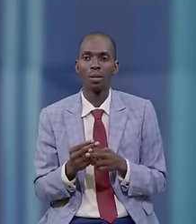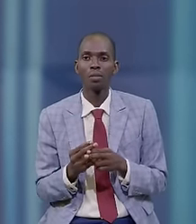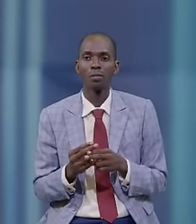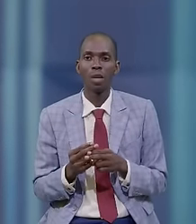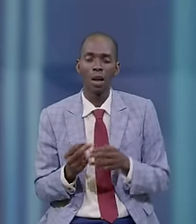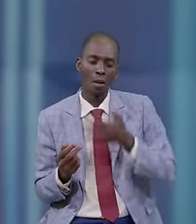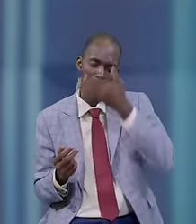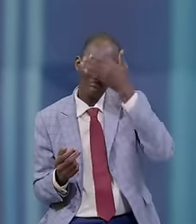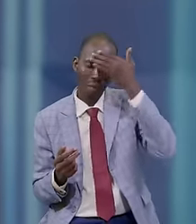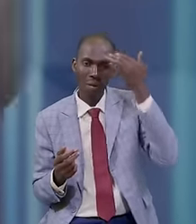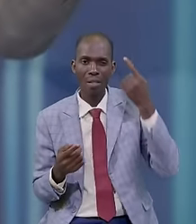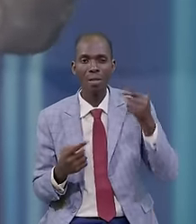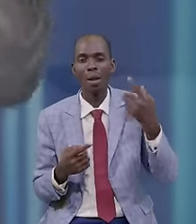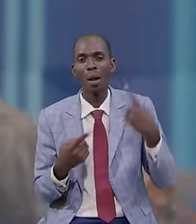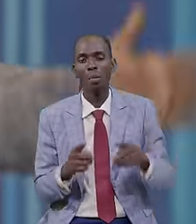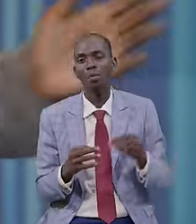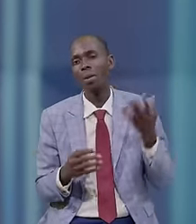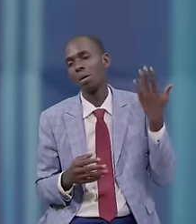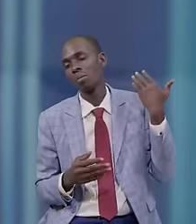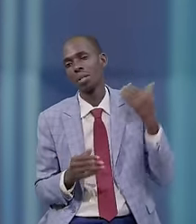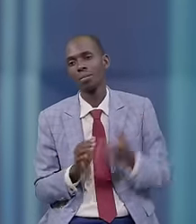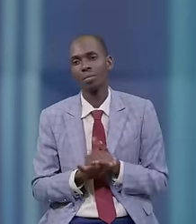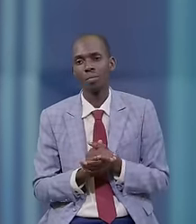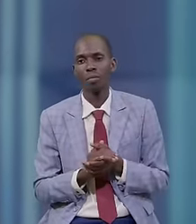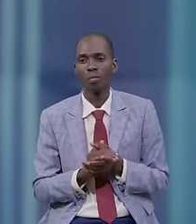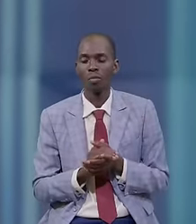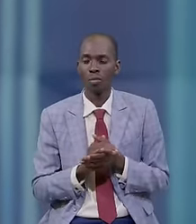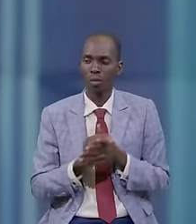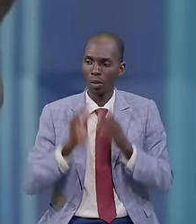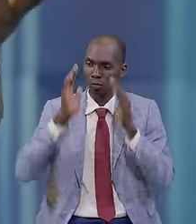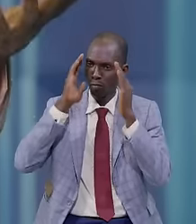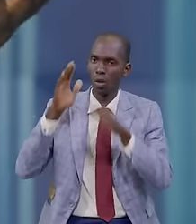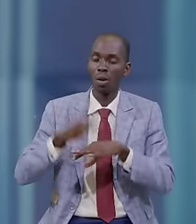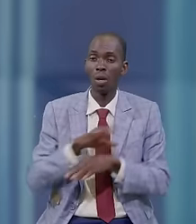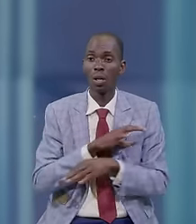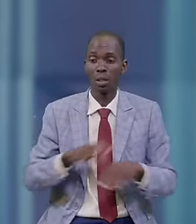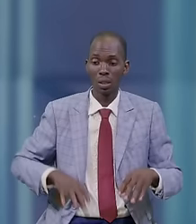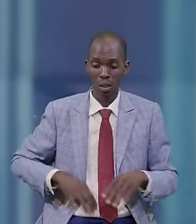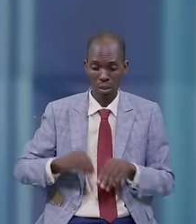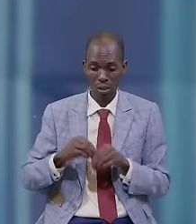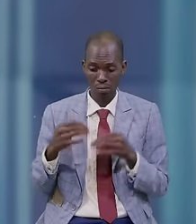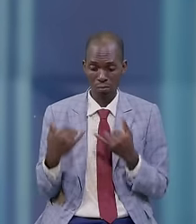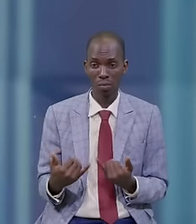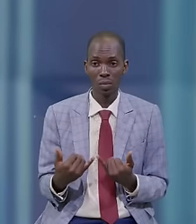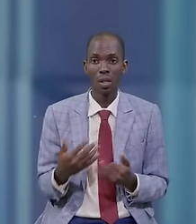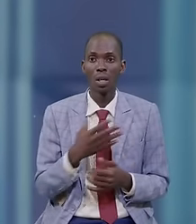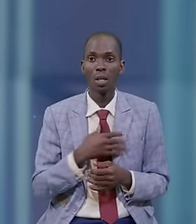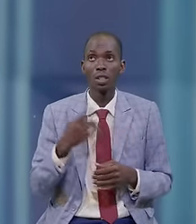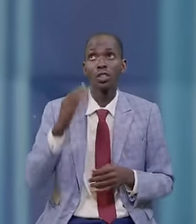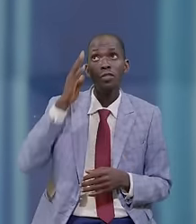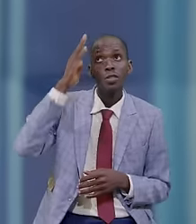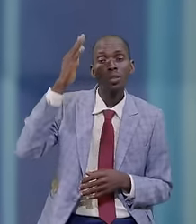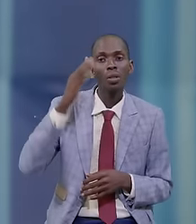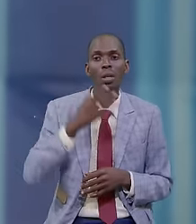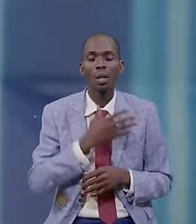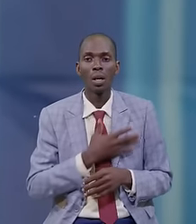the past. Look at Christ in the present and in the future. No. That he will never leave